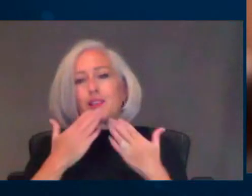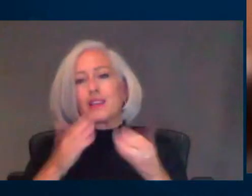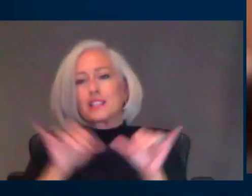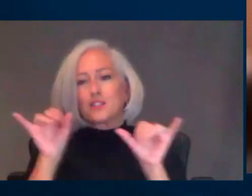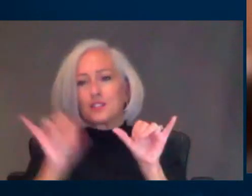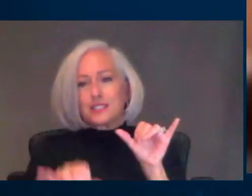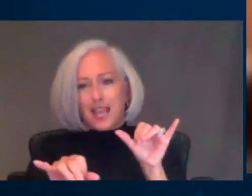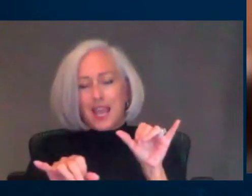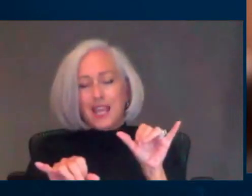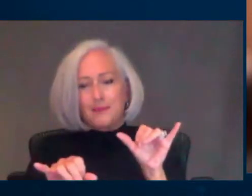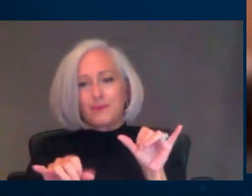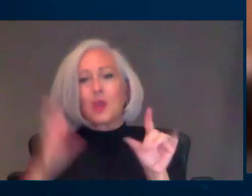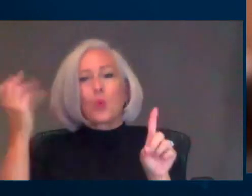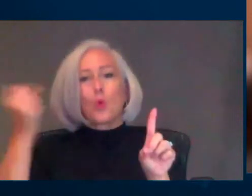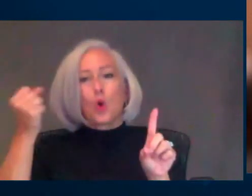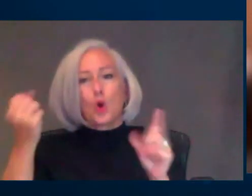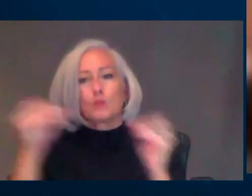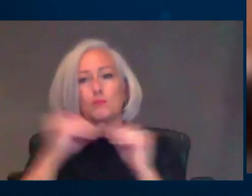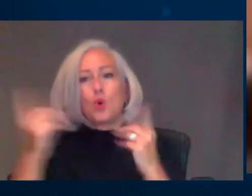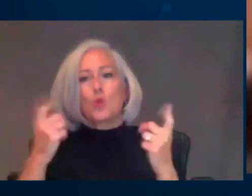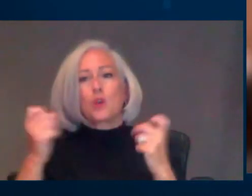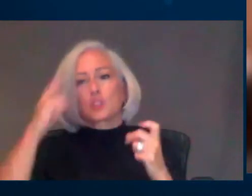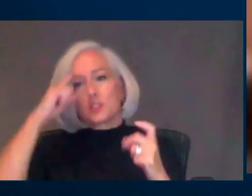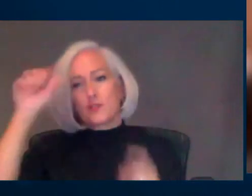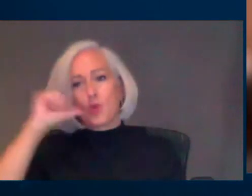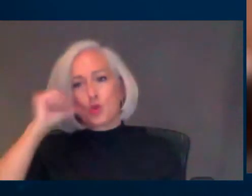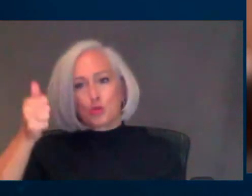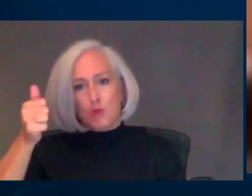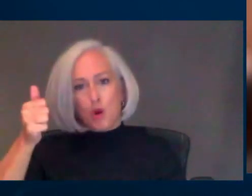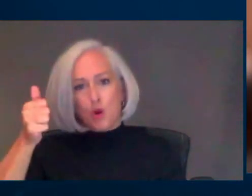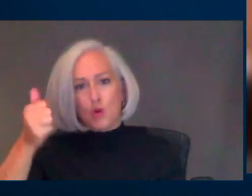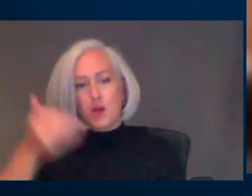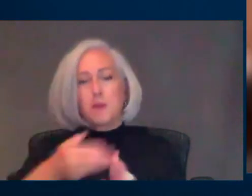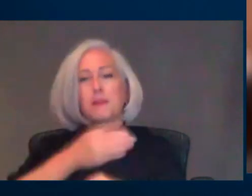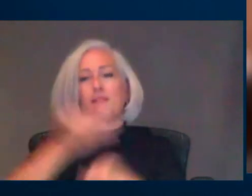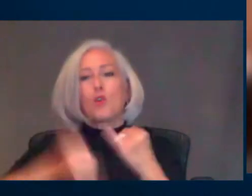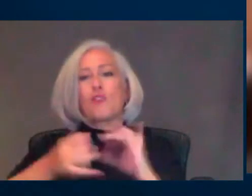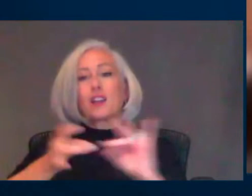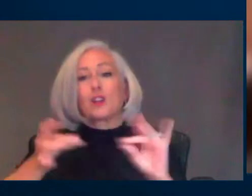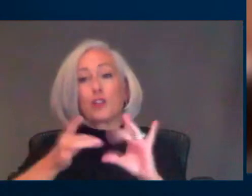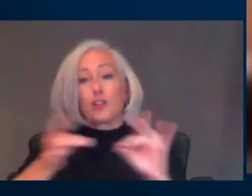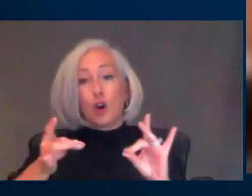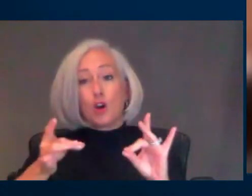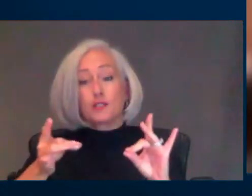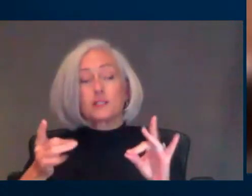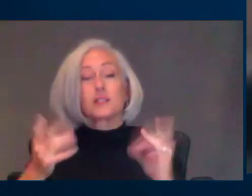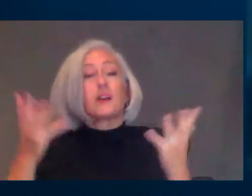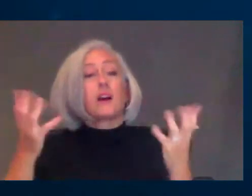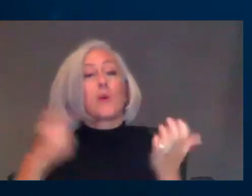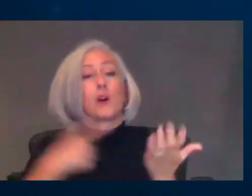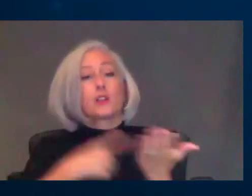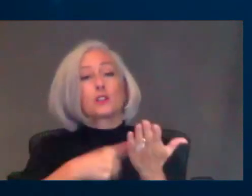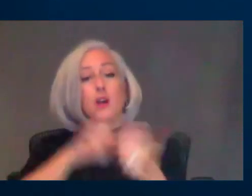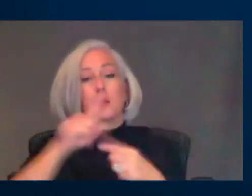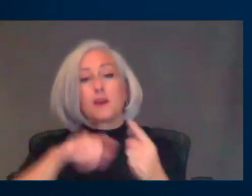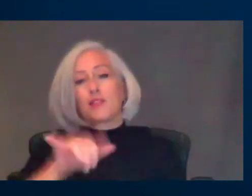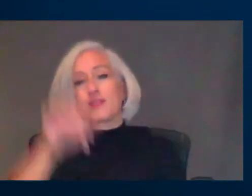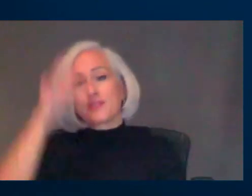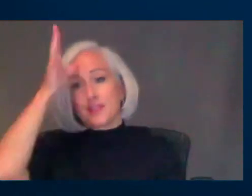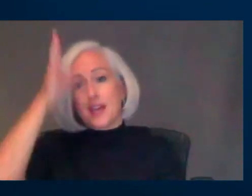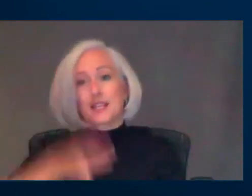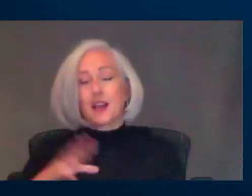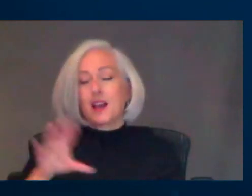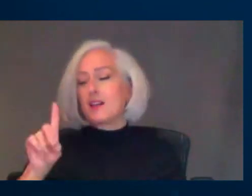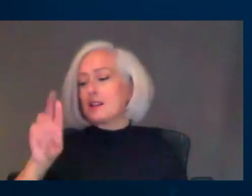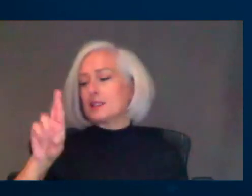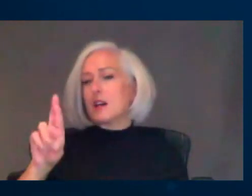considered the pioneer architect of COVID vaccines, in particular his work with Moderna. So in just a few moments, you're going to hear from him. So